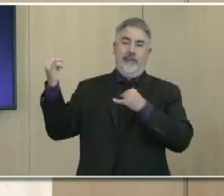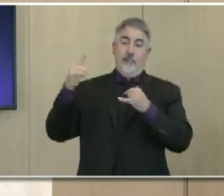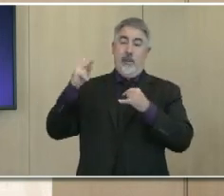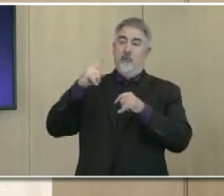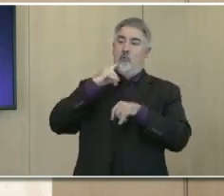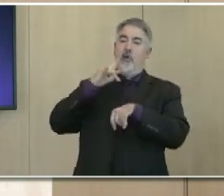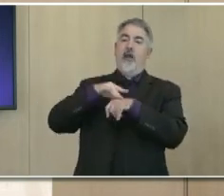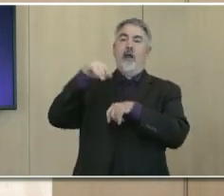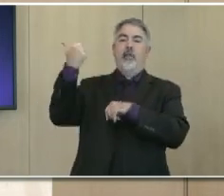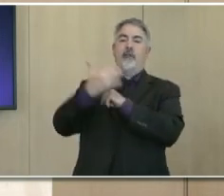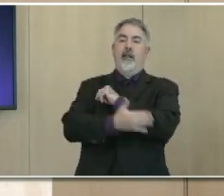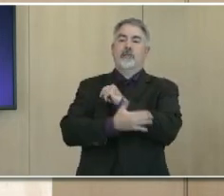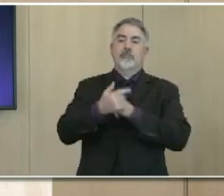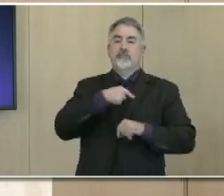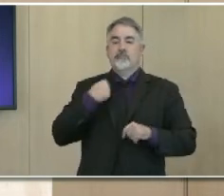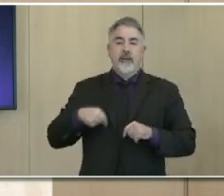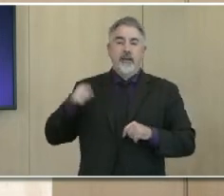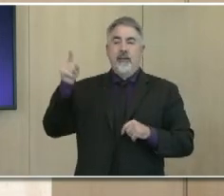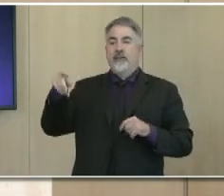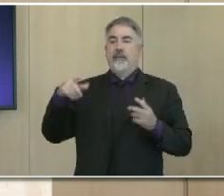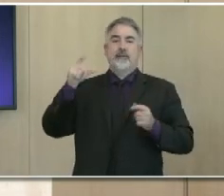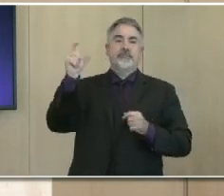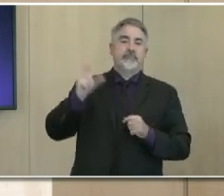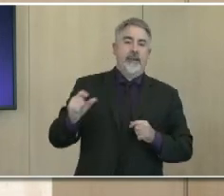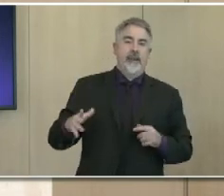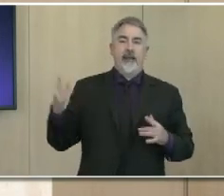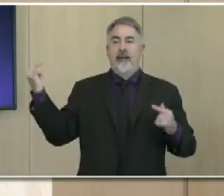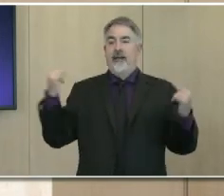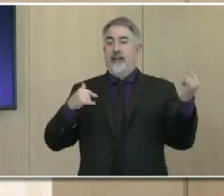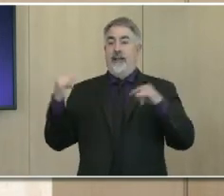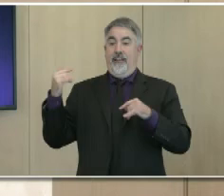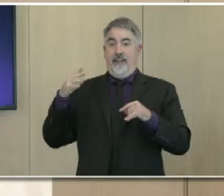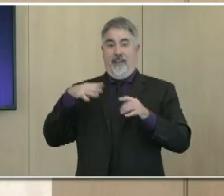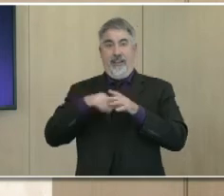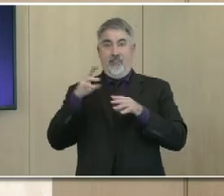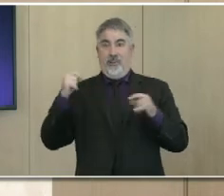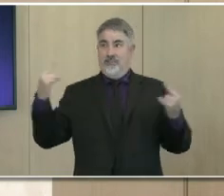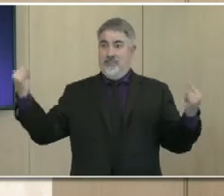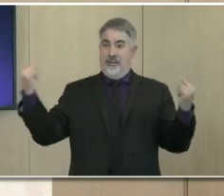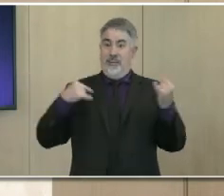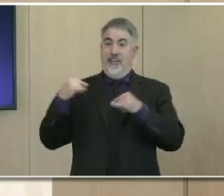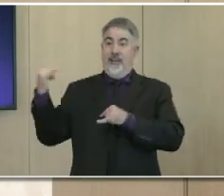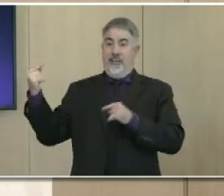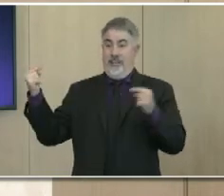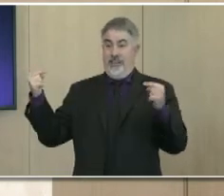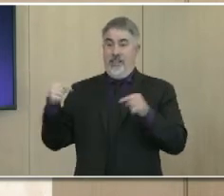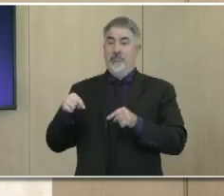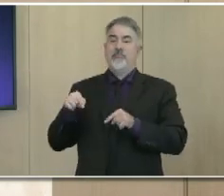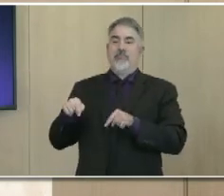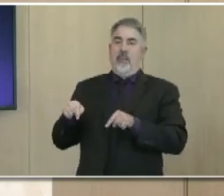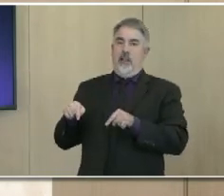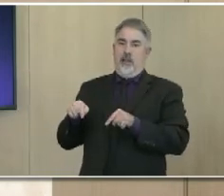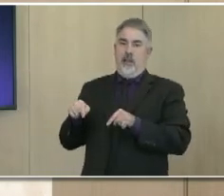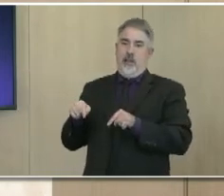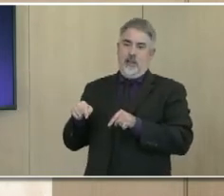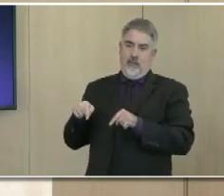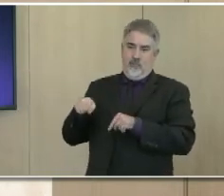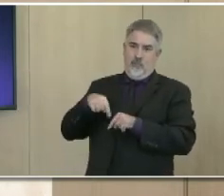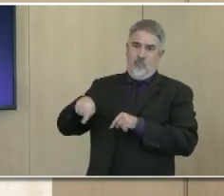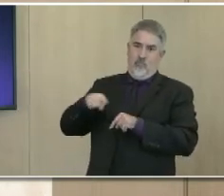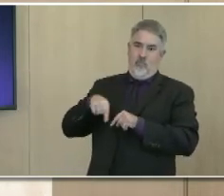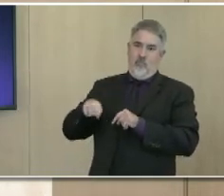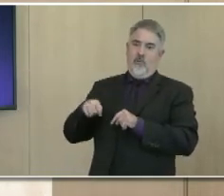other nations outside of the United States. And in that particular situation, these individuals are more